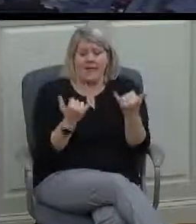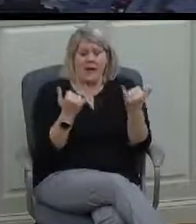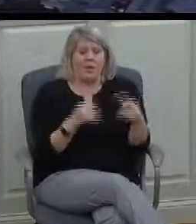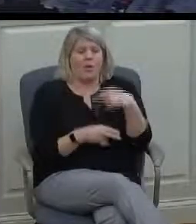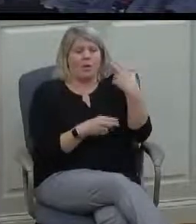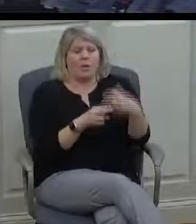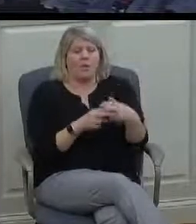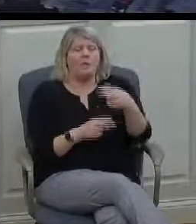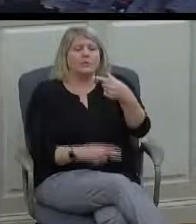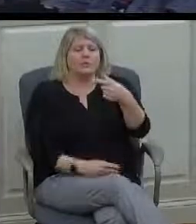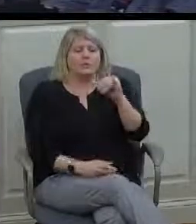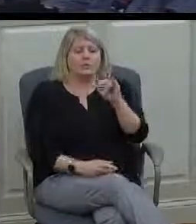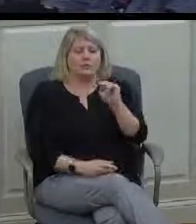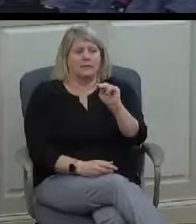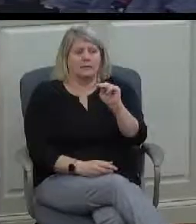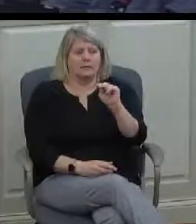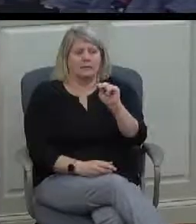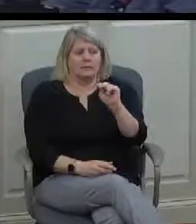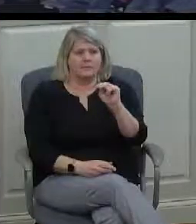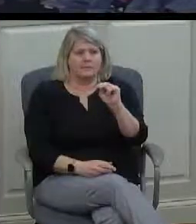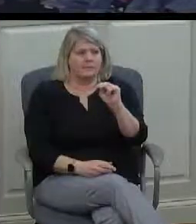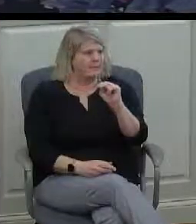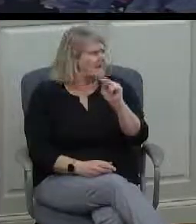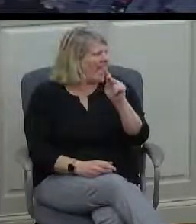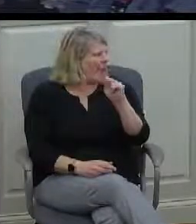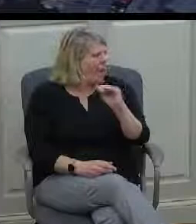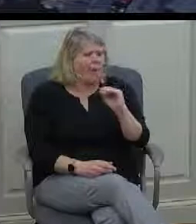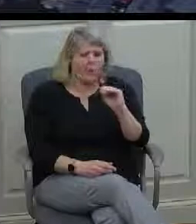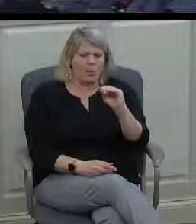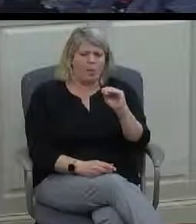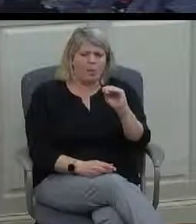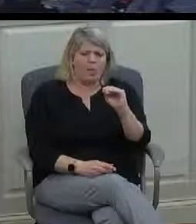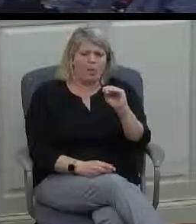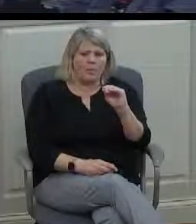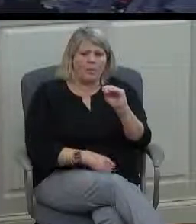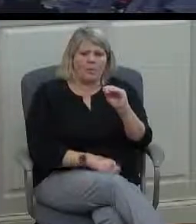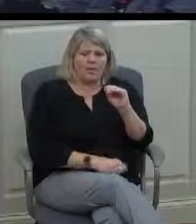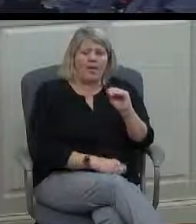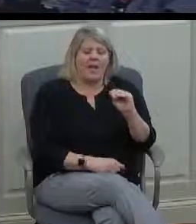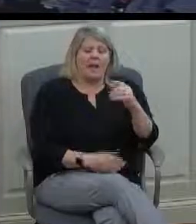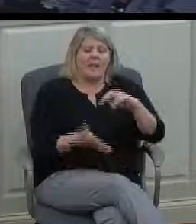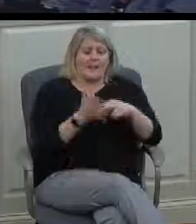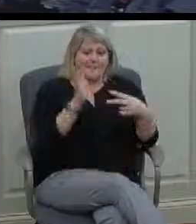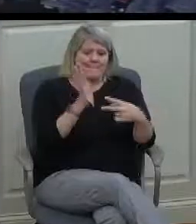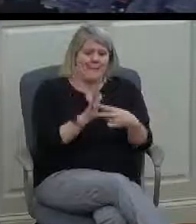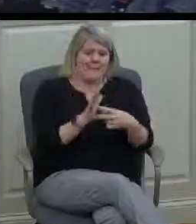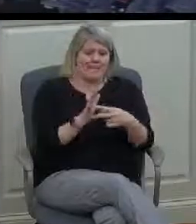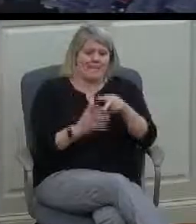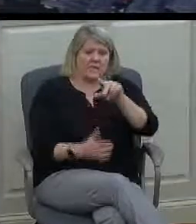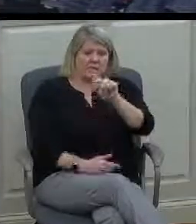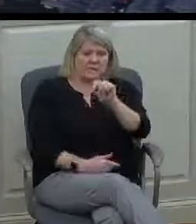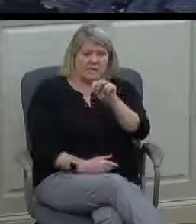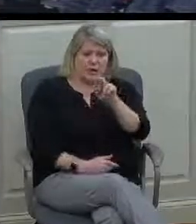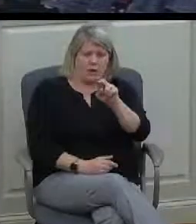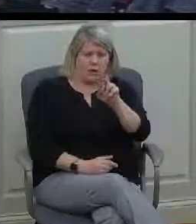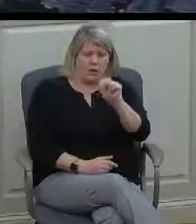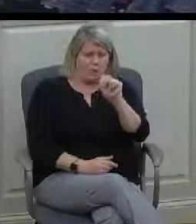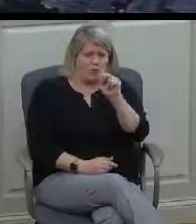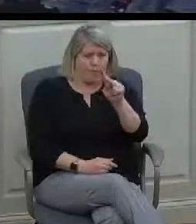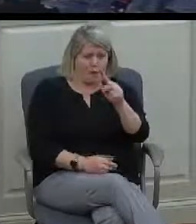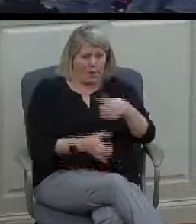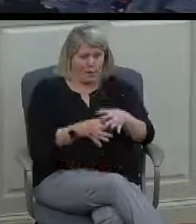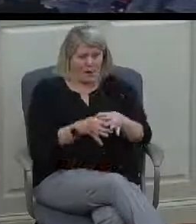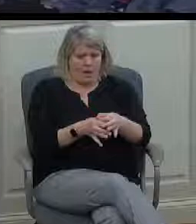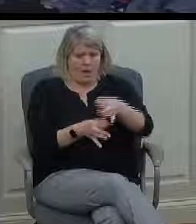ginkgos, which have a low canopy, right? The bottom of them dips